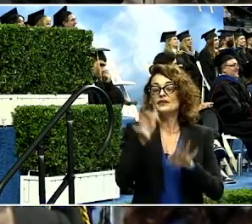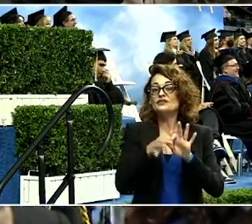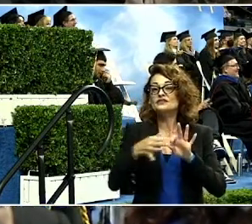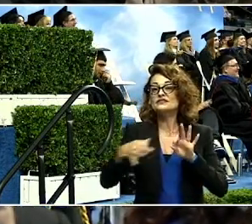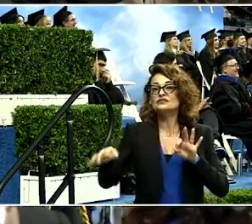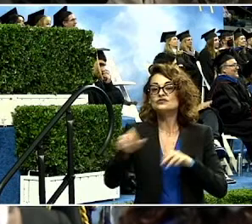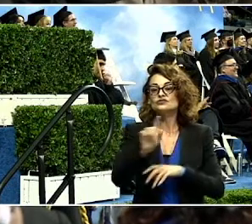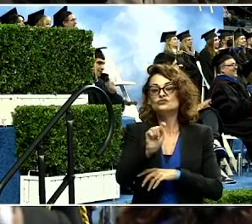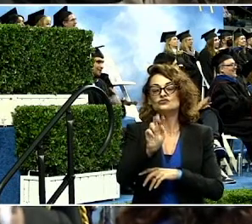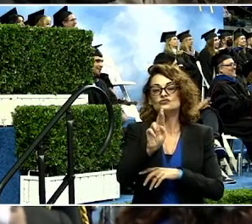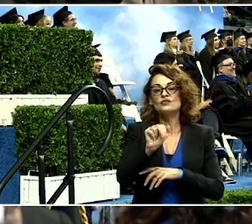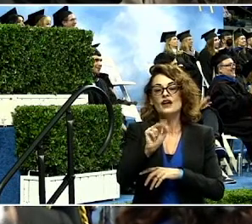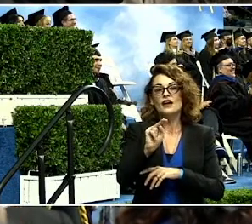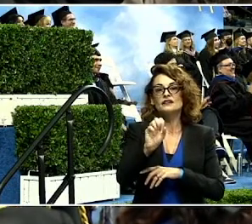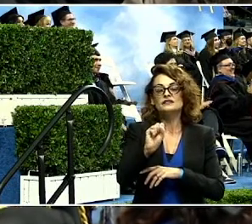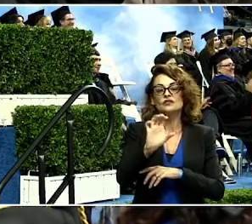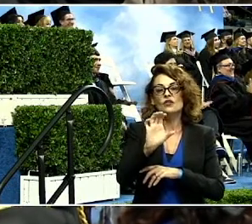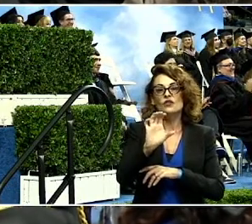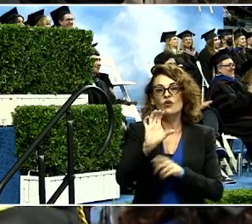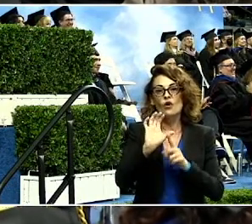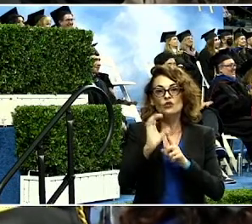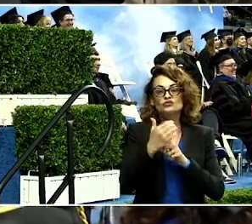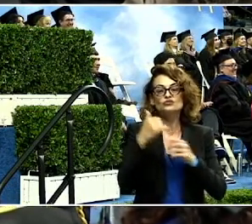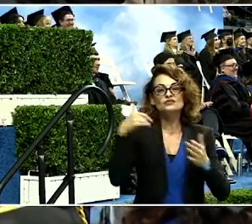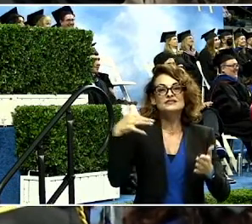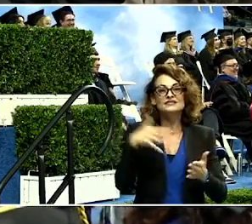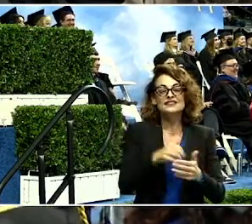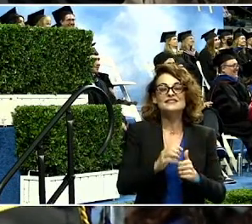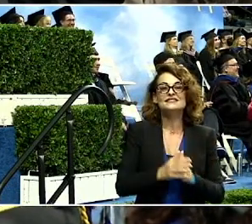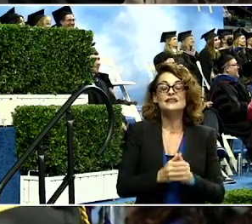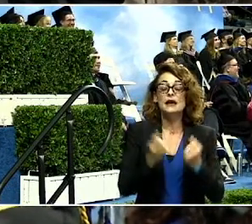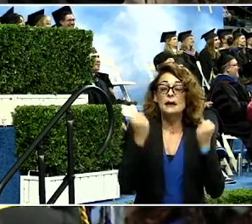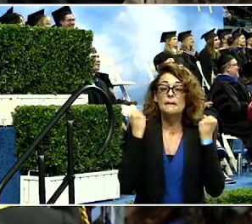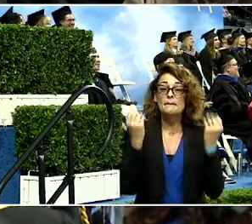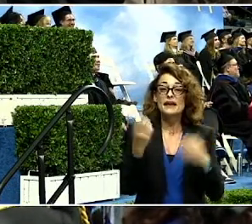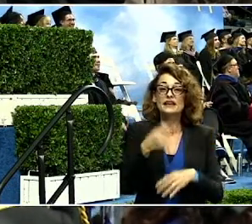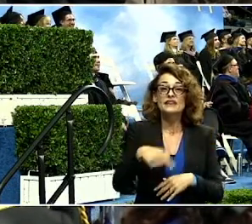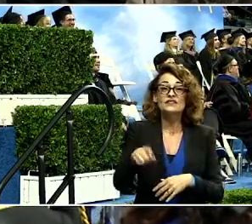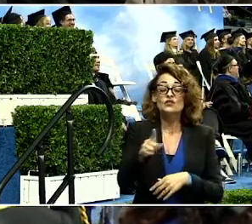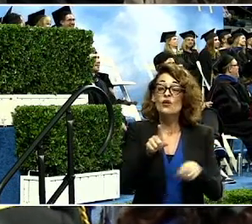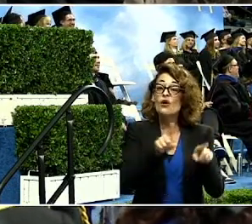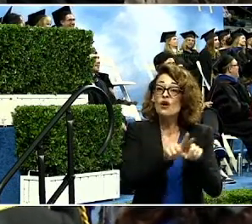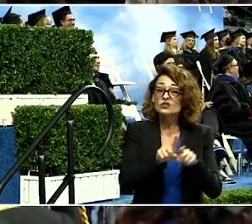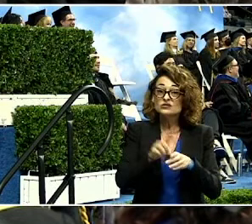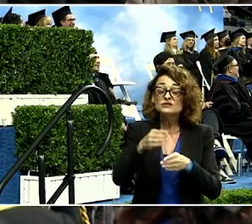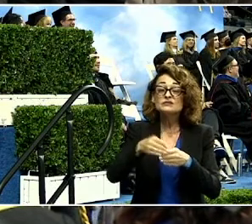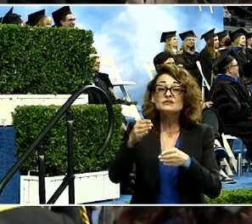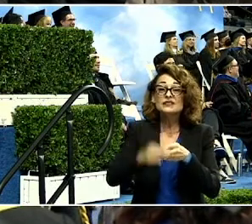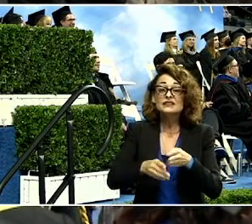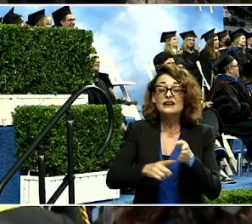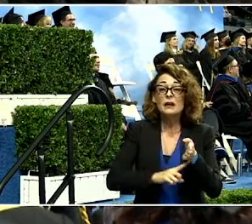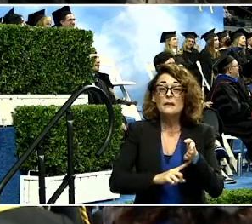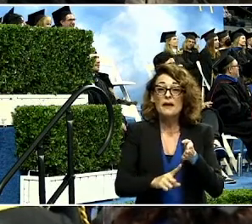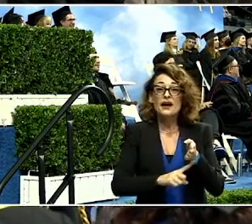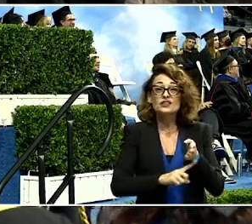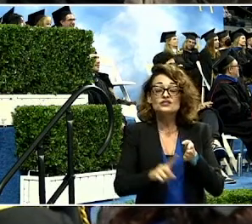studies. And many of you here have completed minors in the humanities, in digital